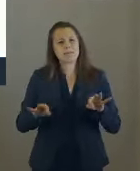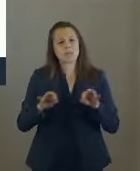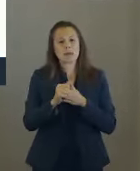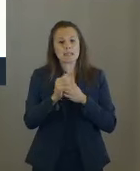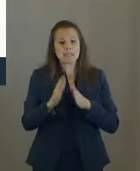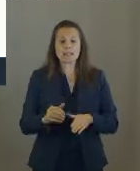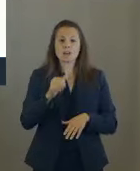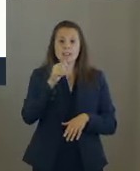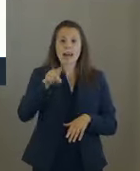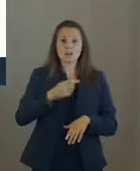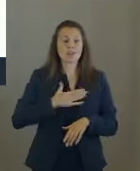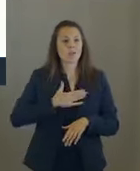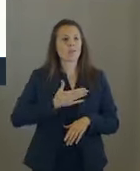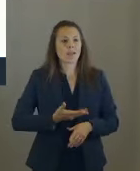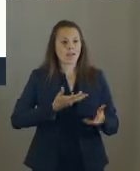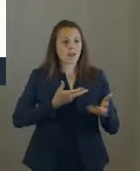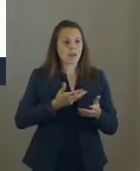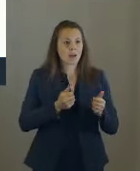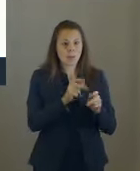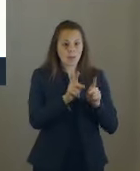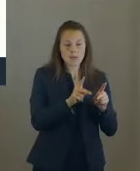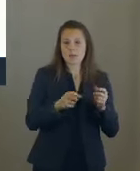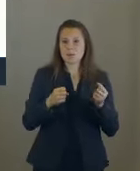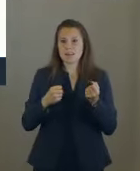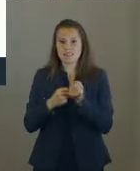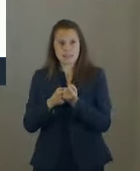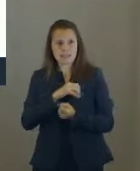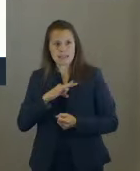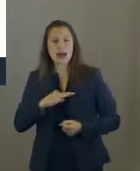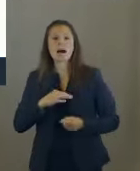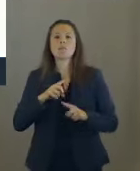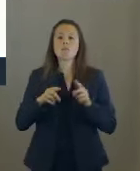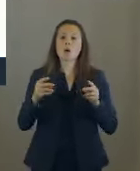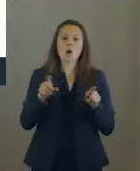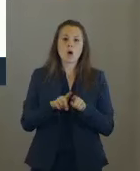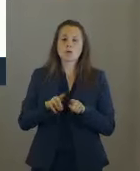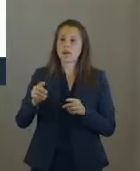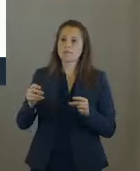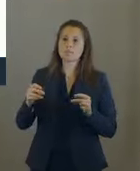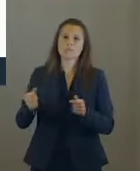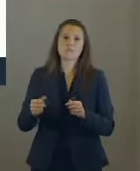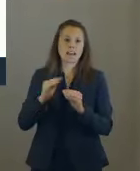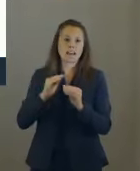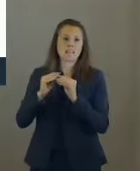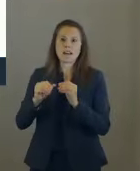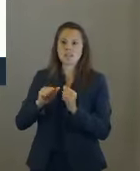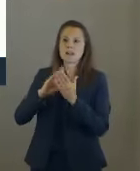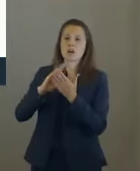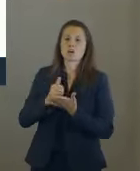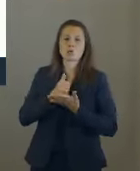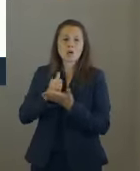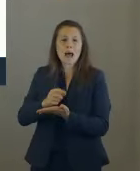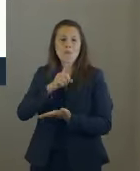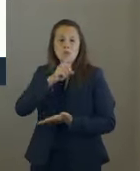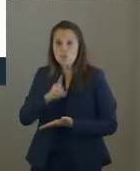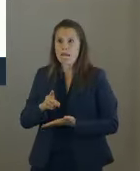to not only engage with the public and staff to identify areas of need, but also their swift and direct action in addressing those concerns with actionable,